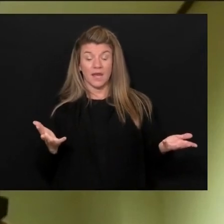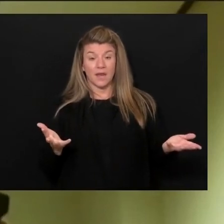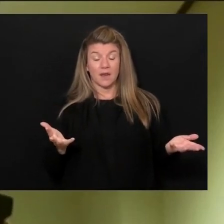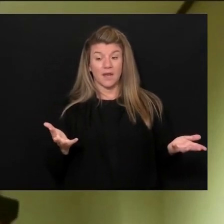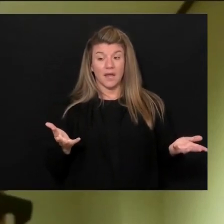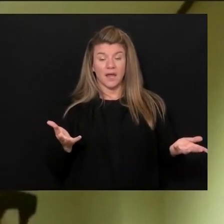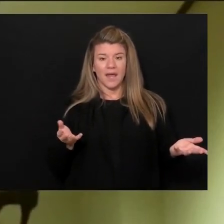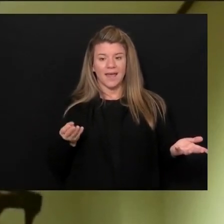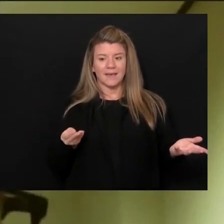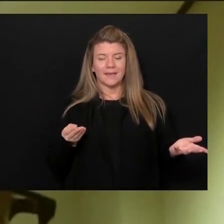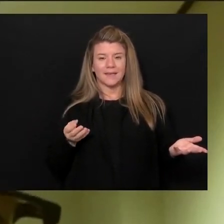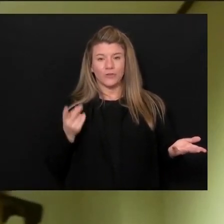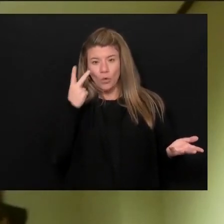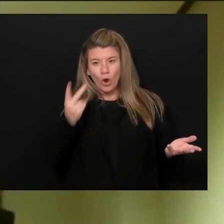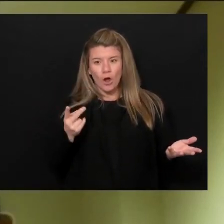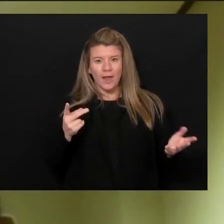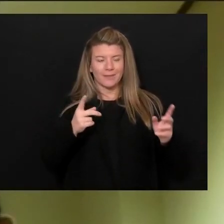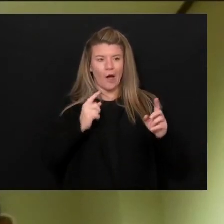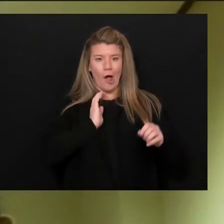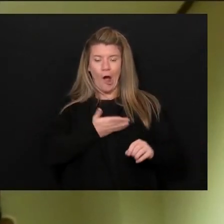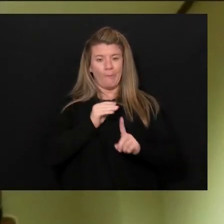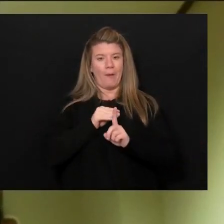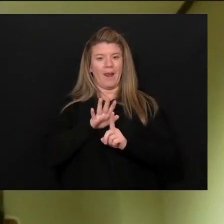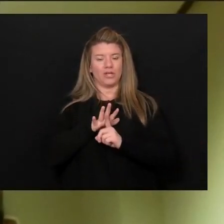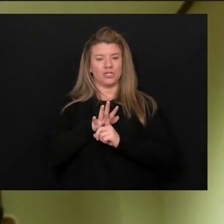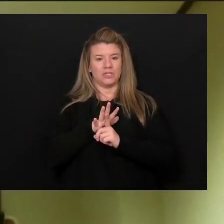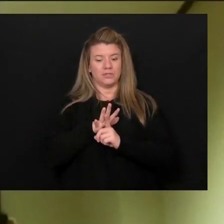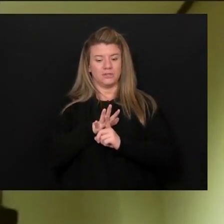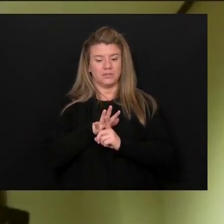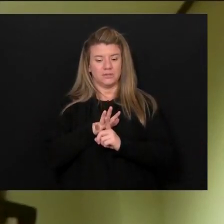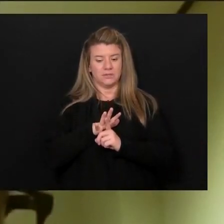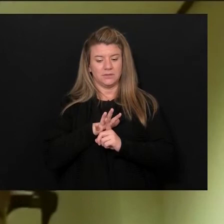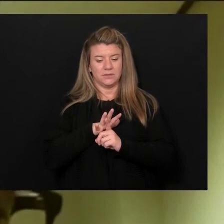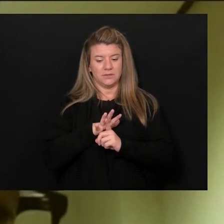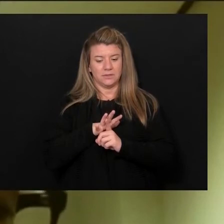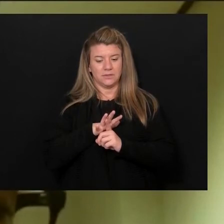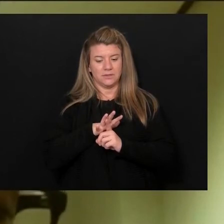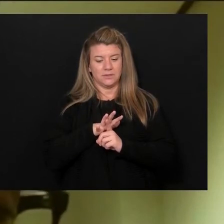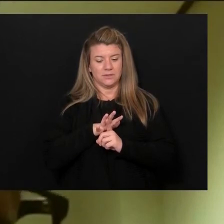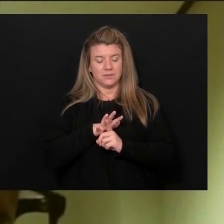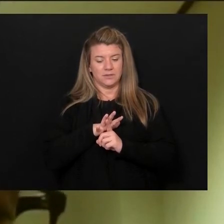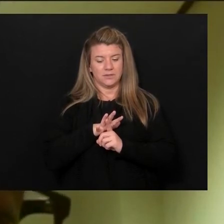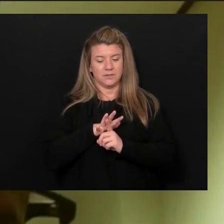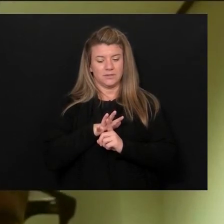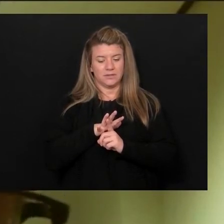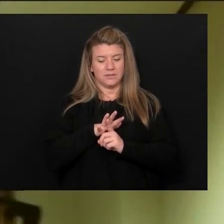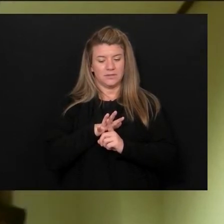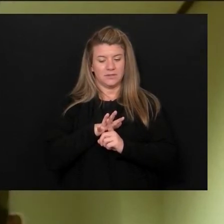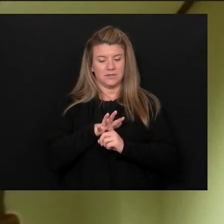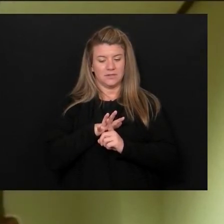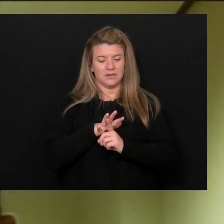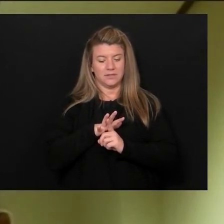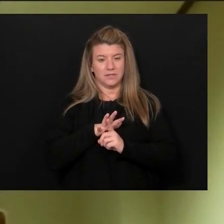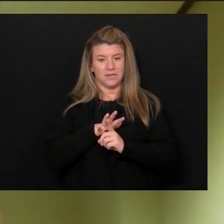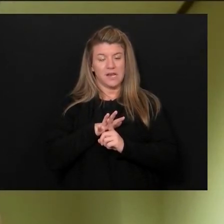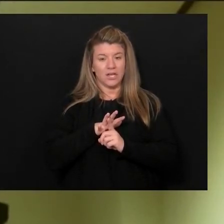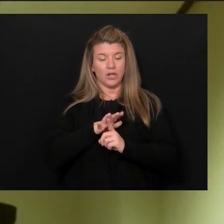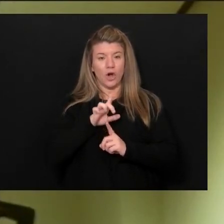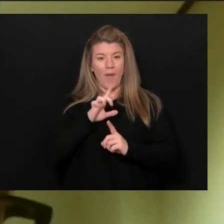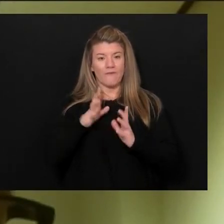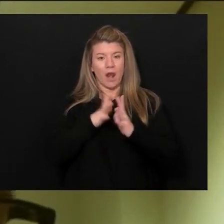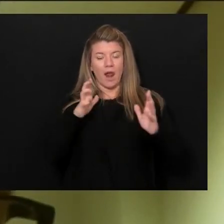certain population in the state that are not inclined to take this virus